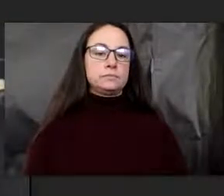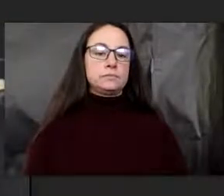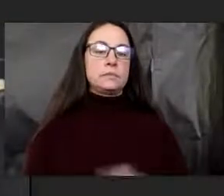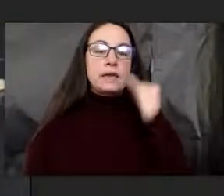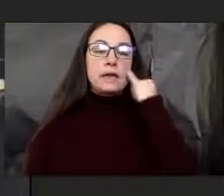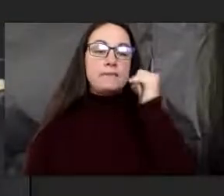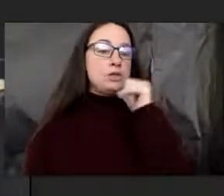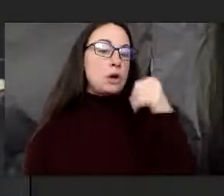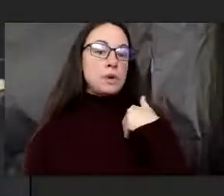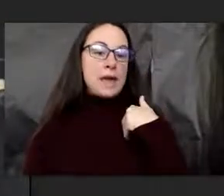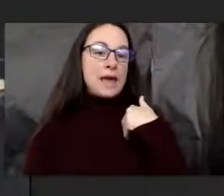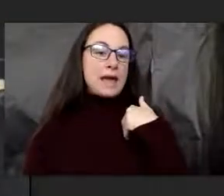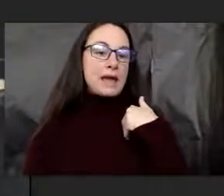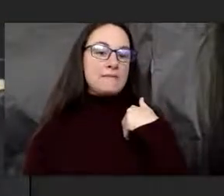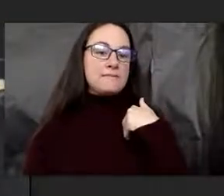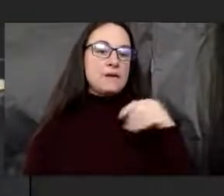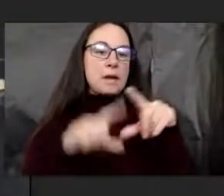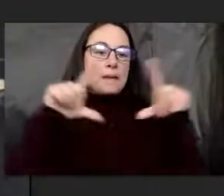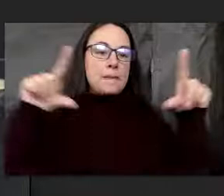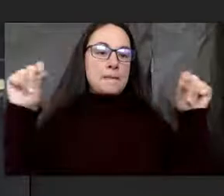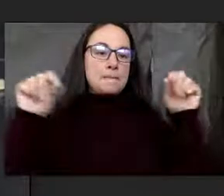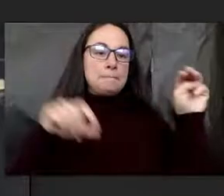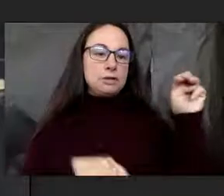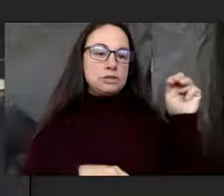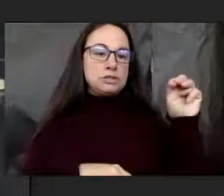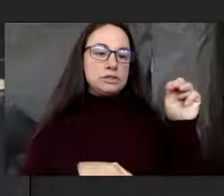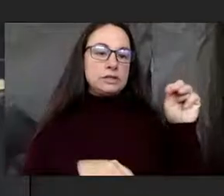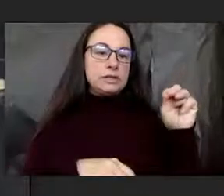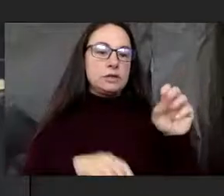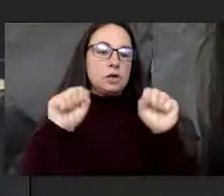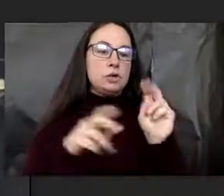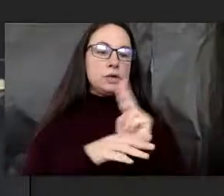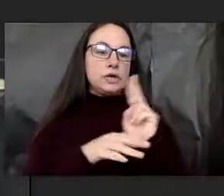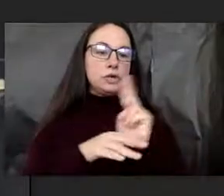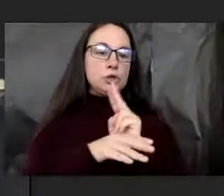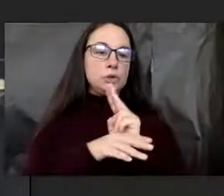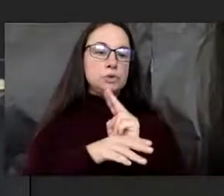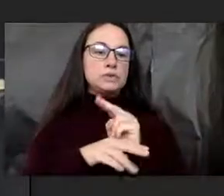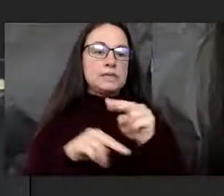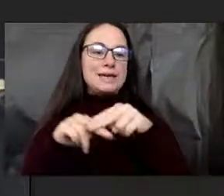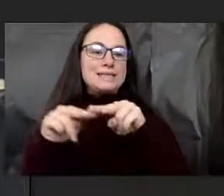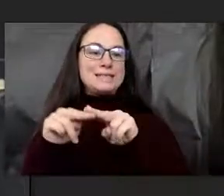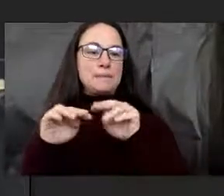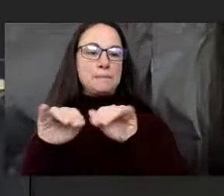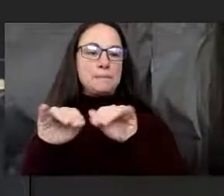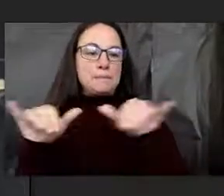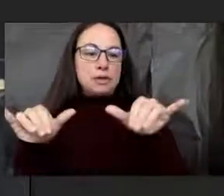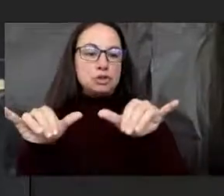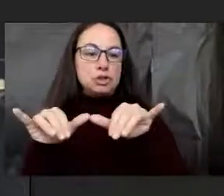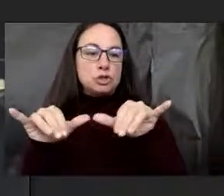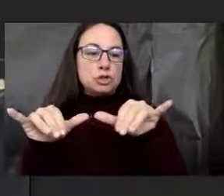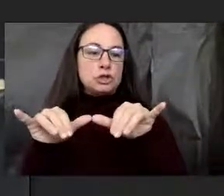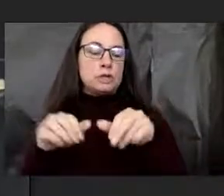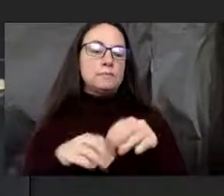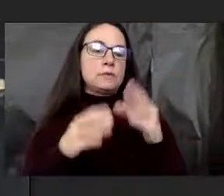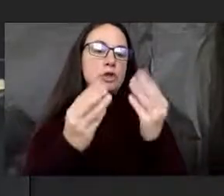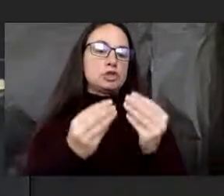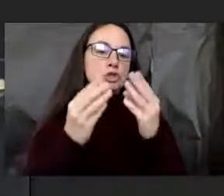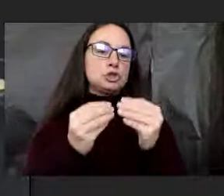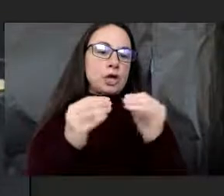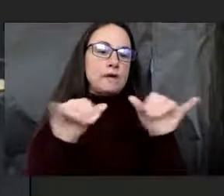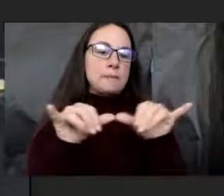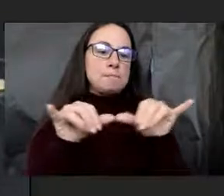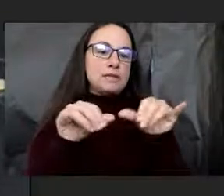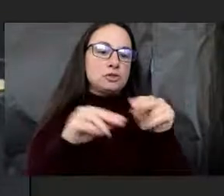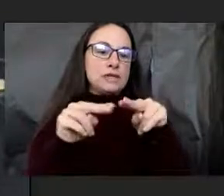If you don't have a meter stick, here are some alternatives. You could use a tape measure. You could use a soft flexible measuring tape